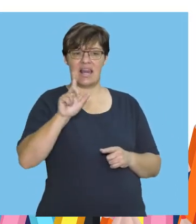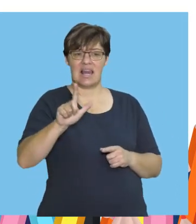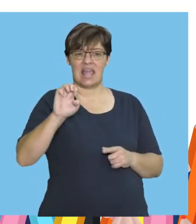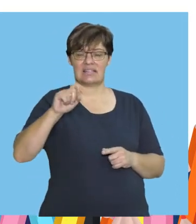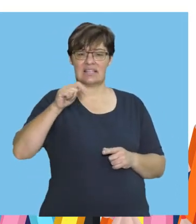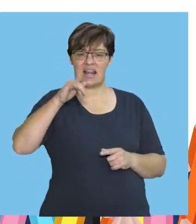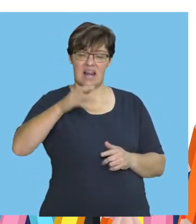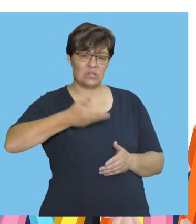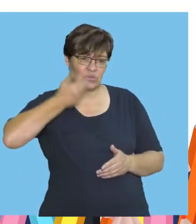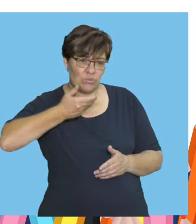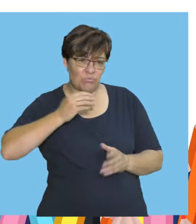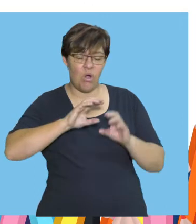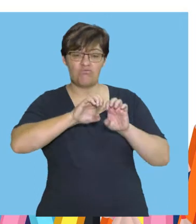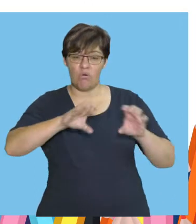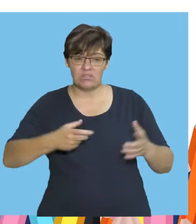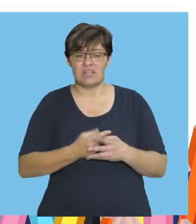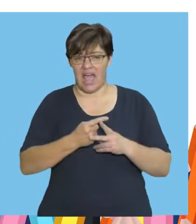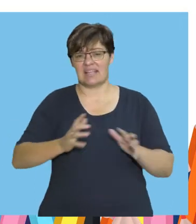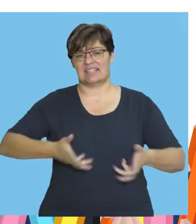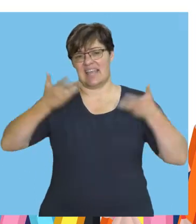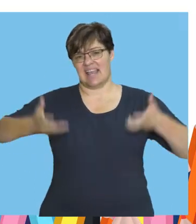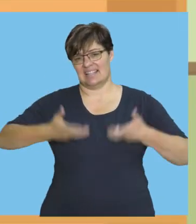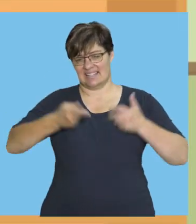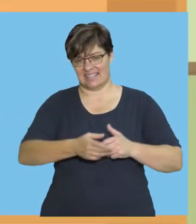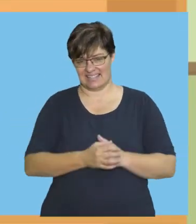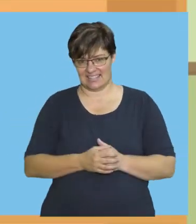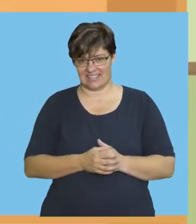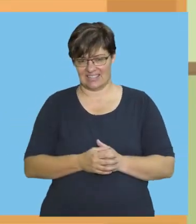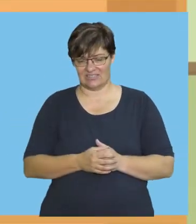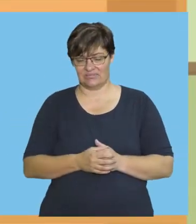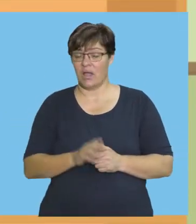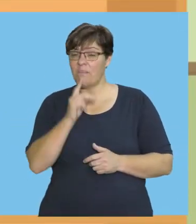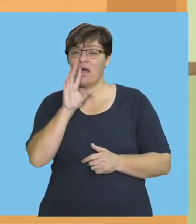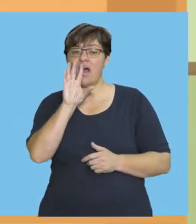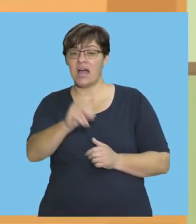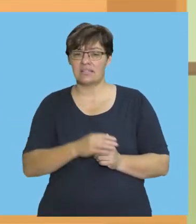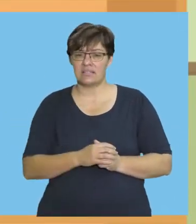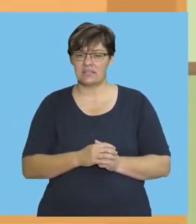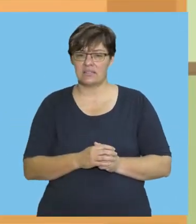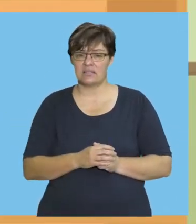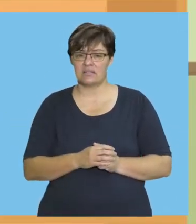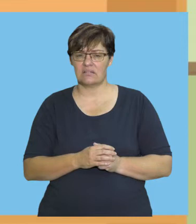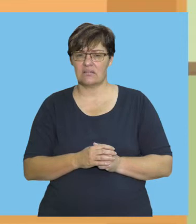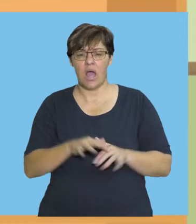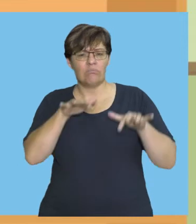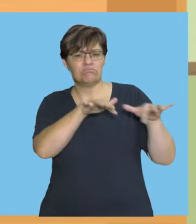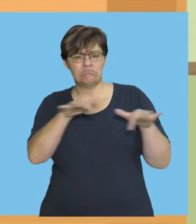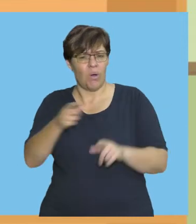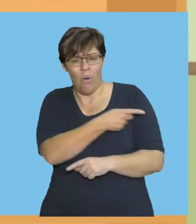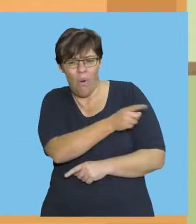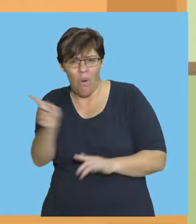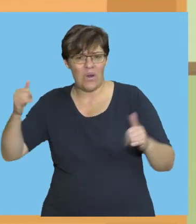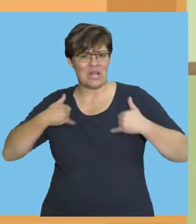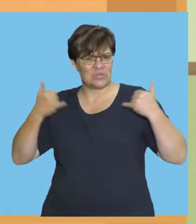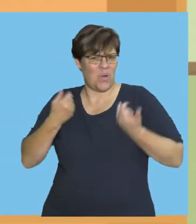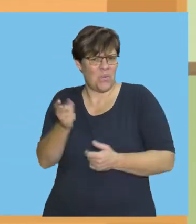lentil soup, rolls and salad. Great! I ask, what was the dessert that